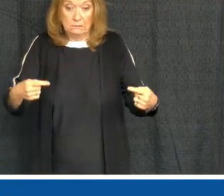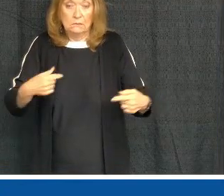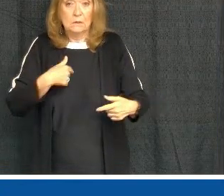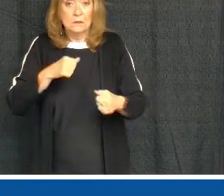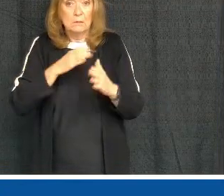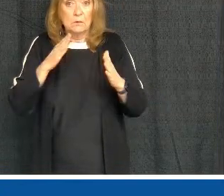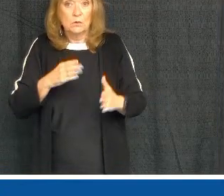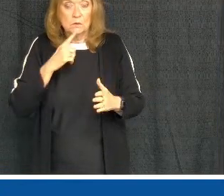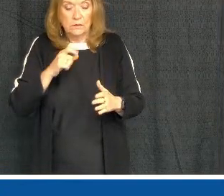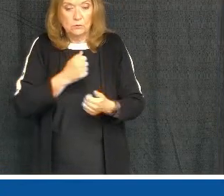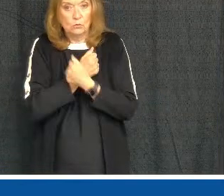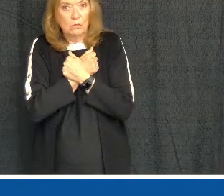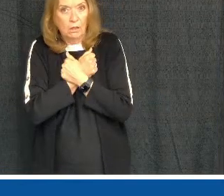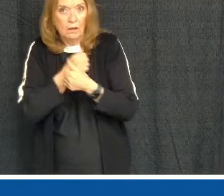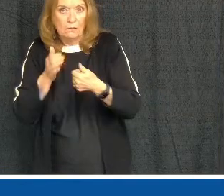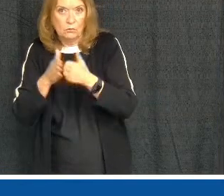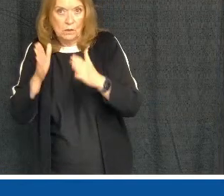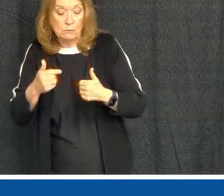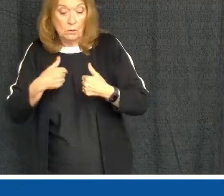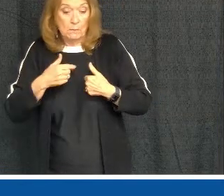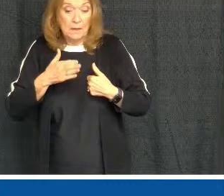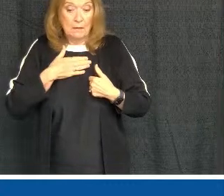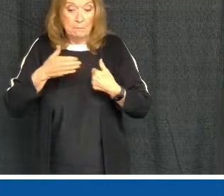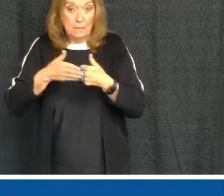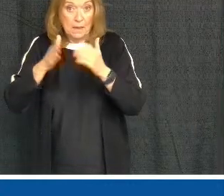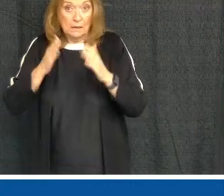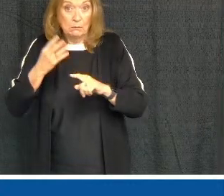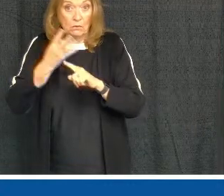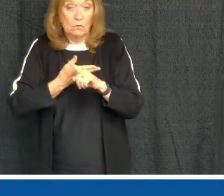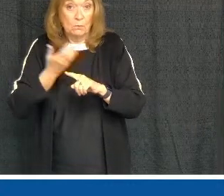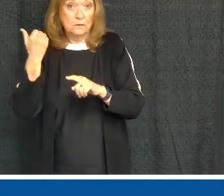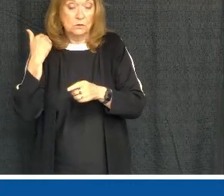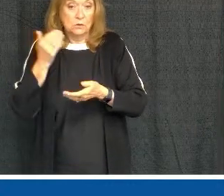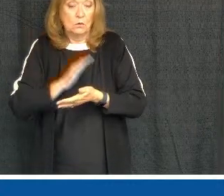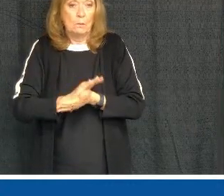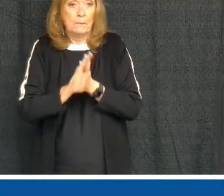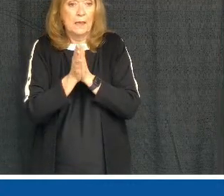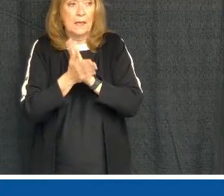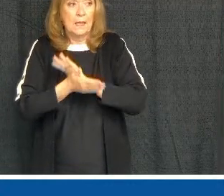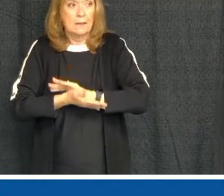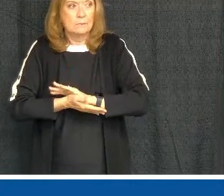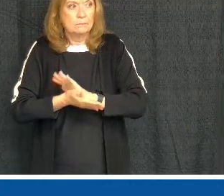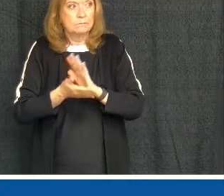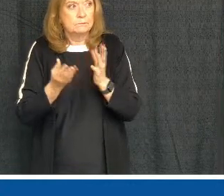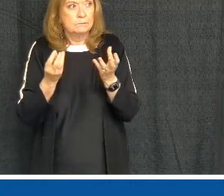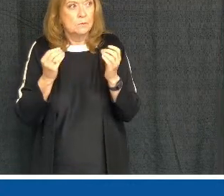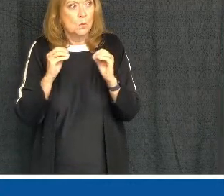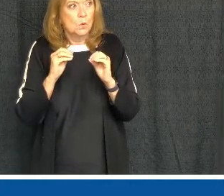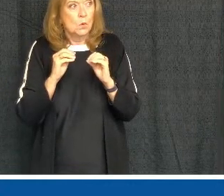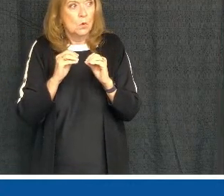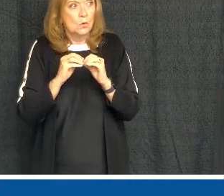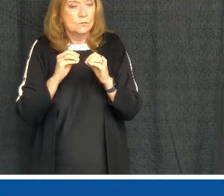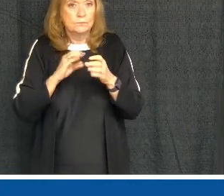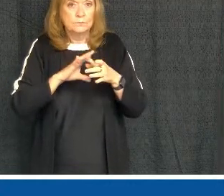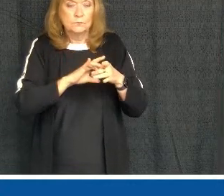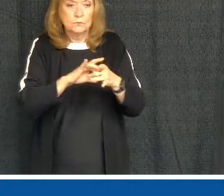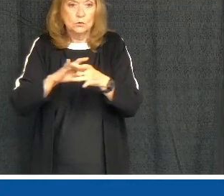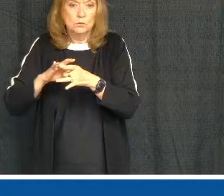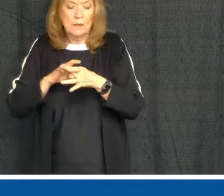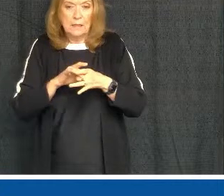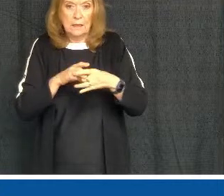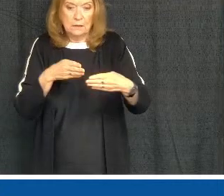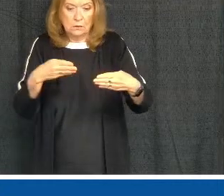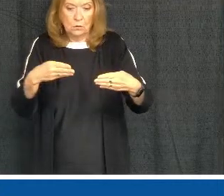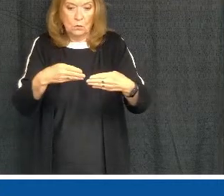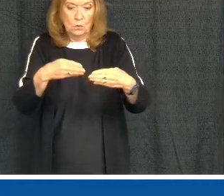neighbor. Me and my neighbor 4 months ago became to be more united at the corner of our property